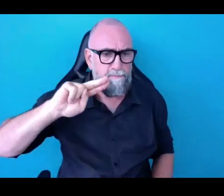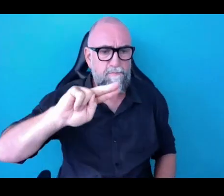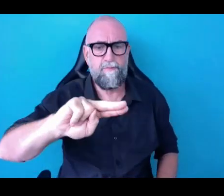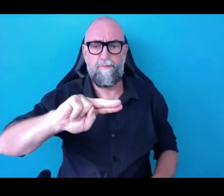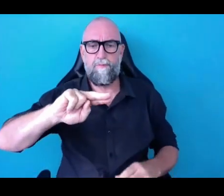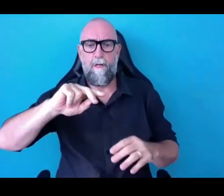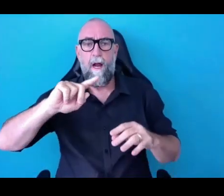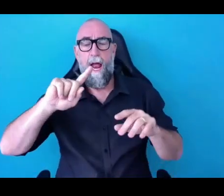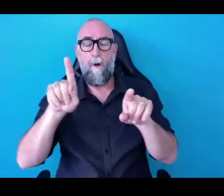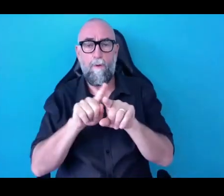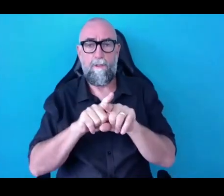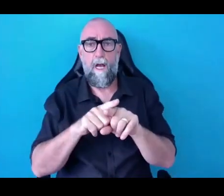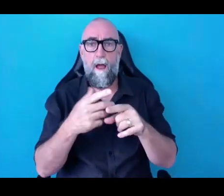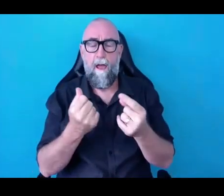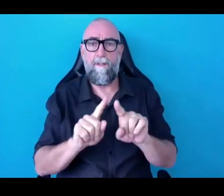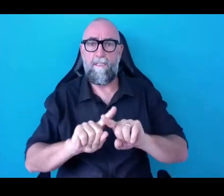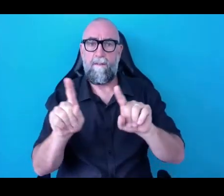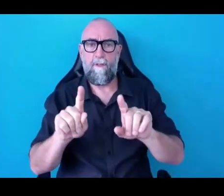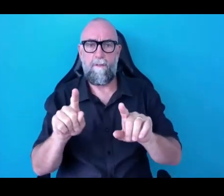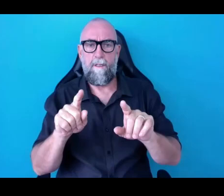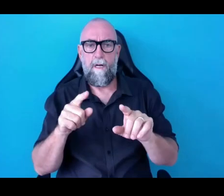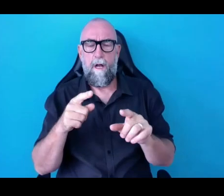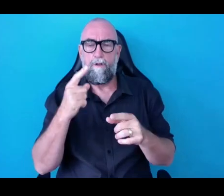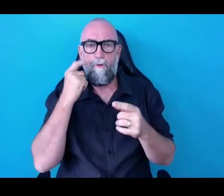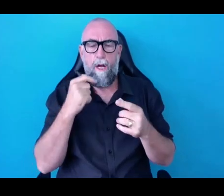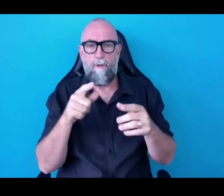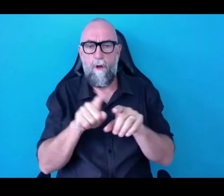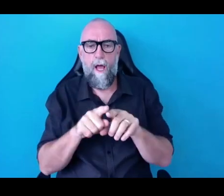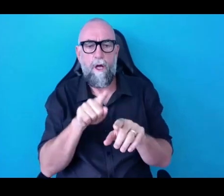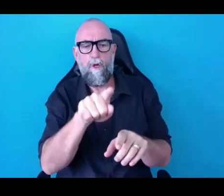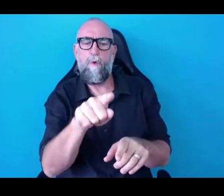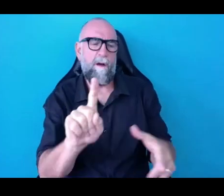categories that try to pigeonhole who I am and what I do.